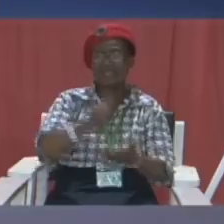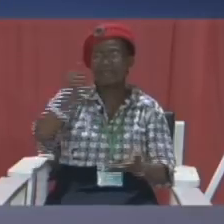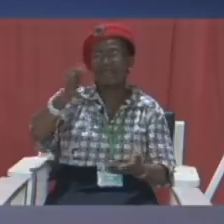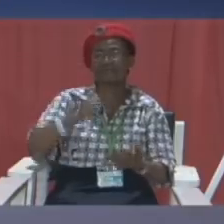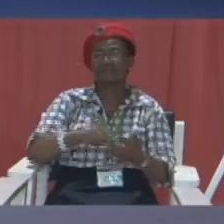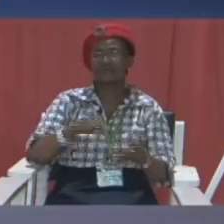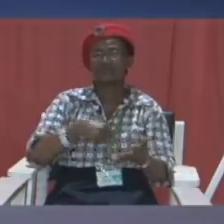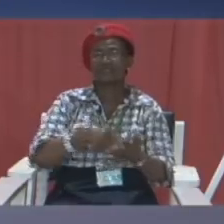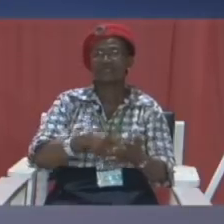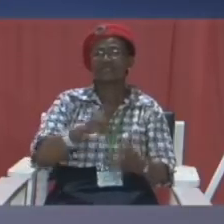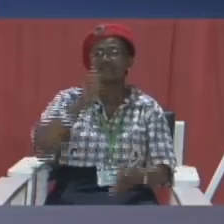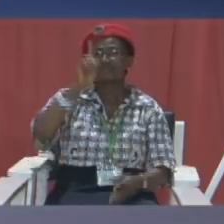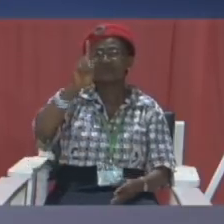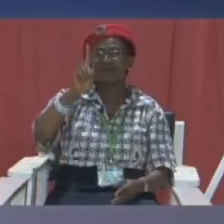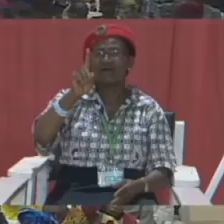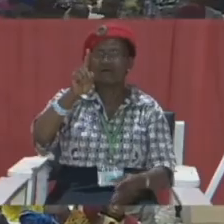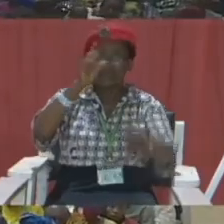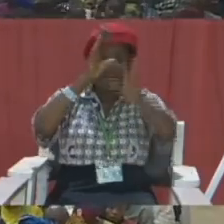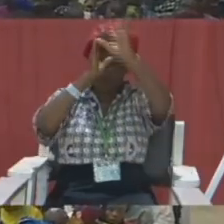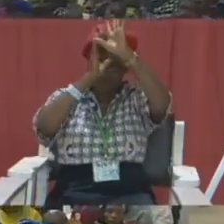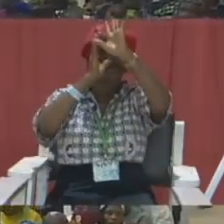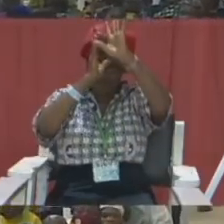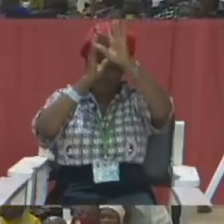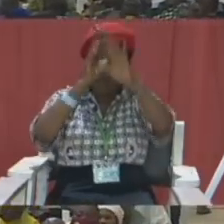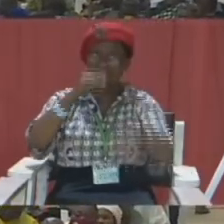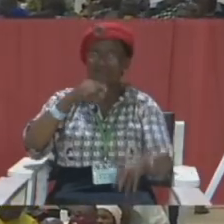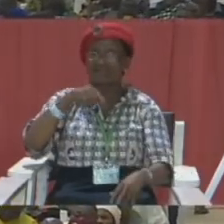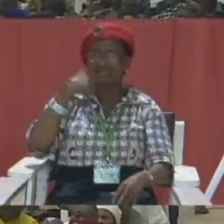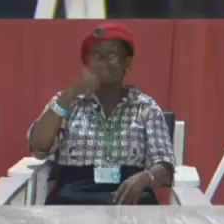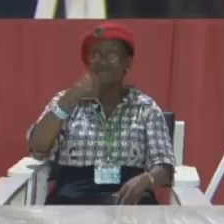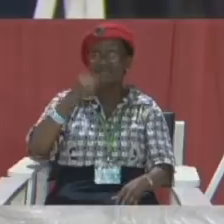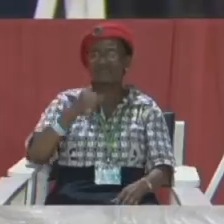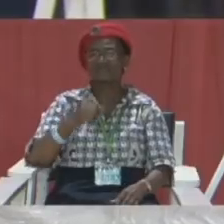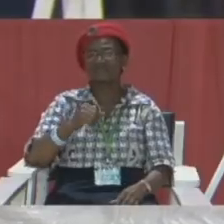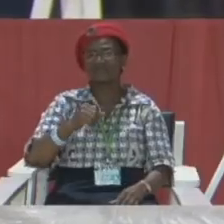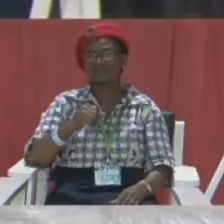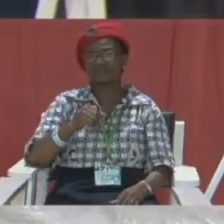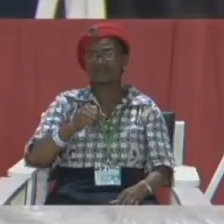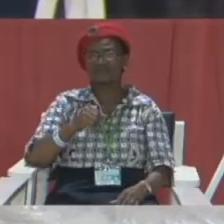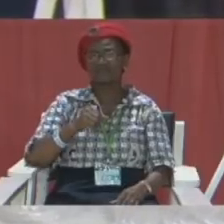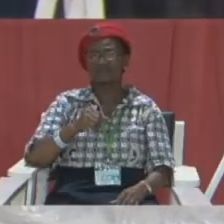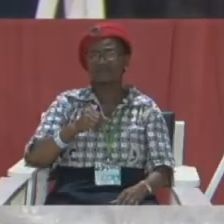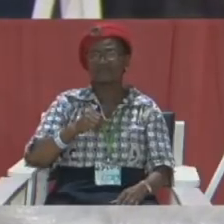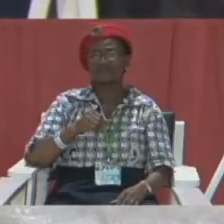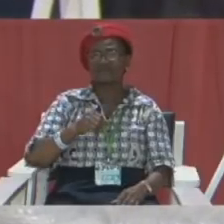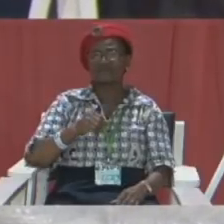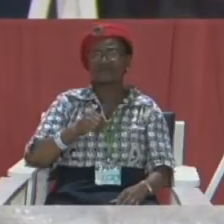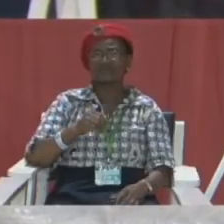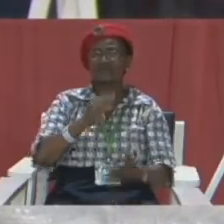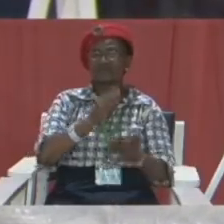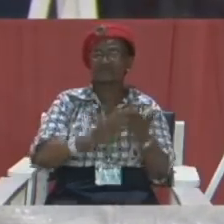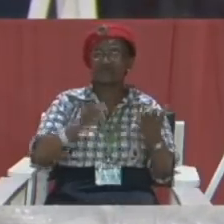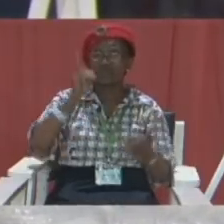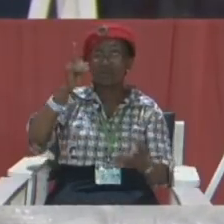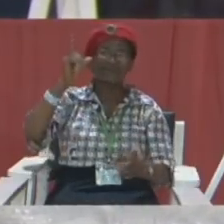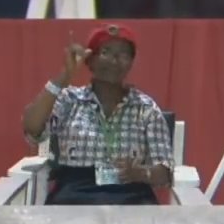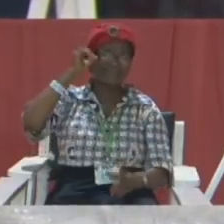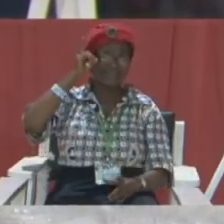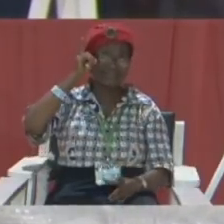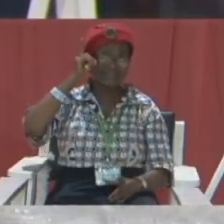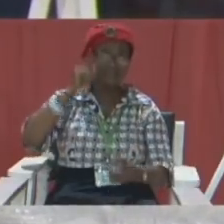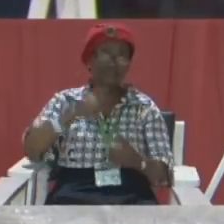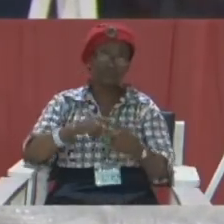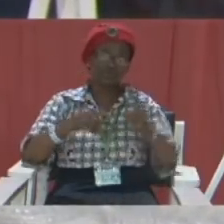Daddy says, Daddy, so we pray. And there's someone listening to me. Where any come better to minister